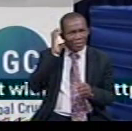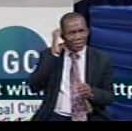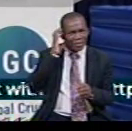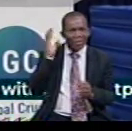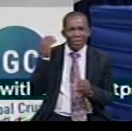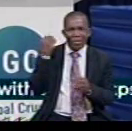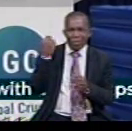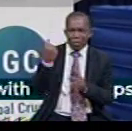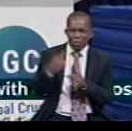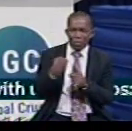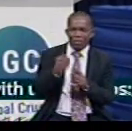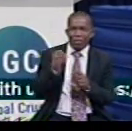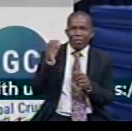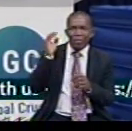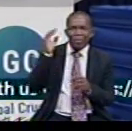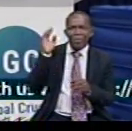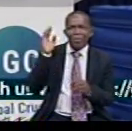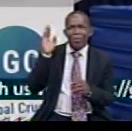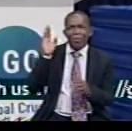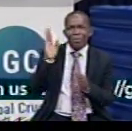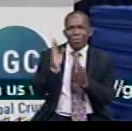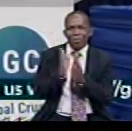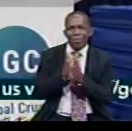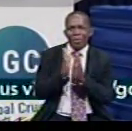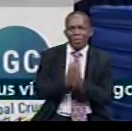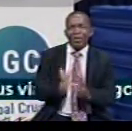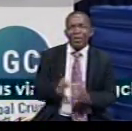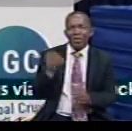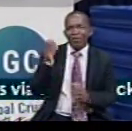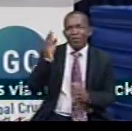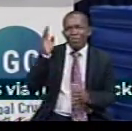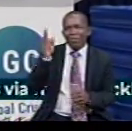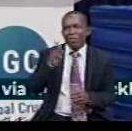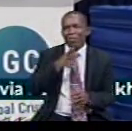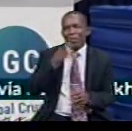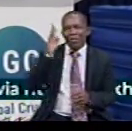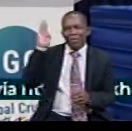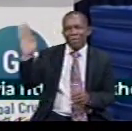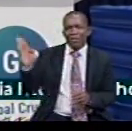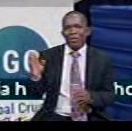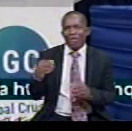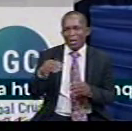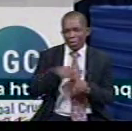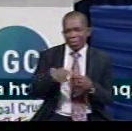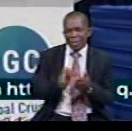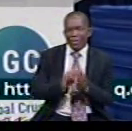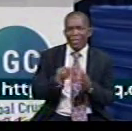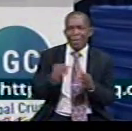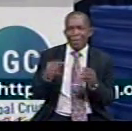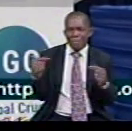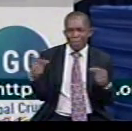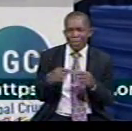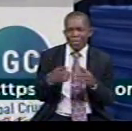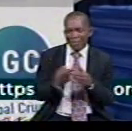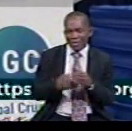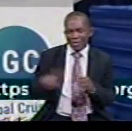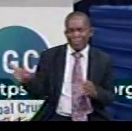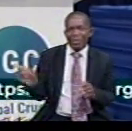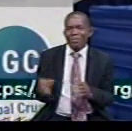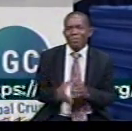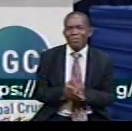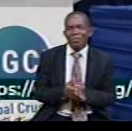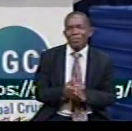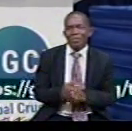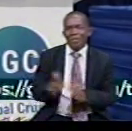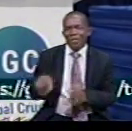all the pains disappeared. Praise the Lord. On YouTube, Abigail Alibena